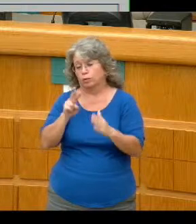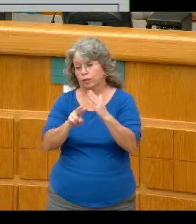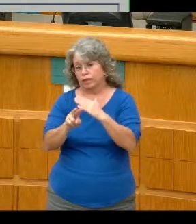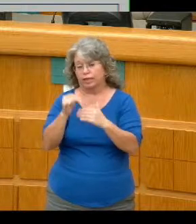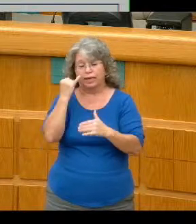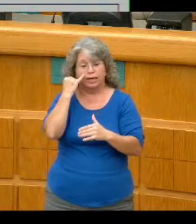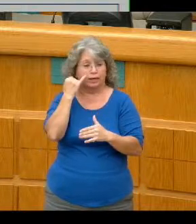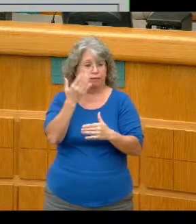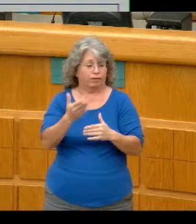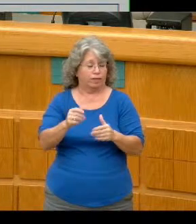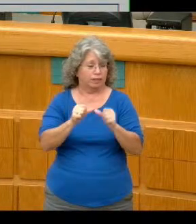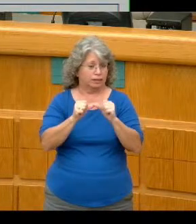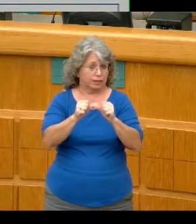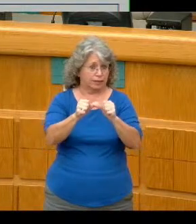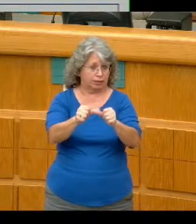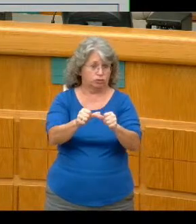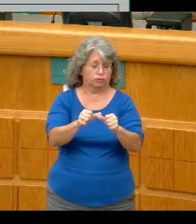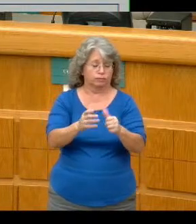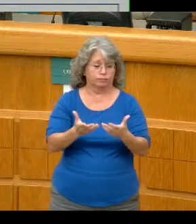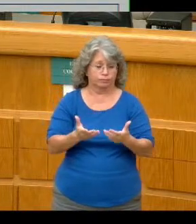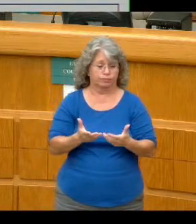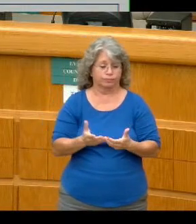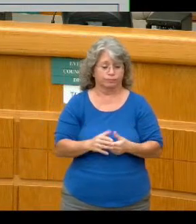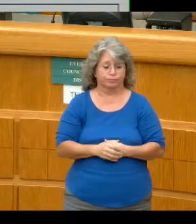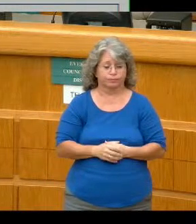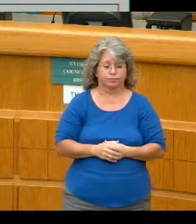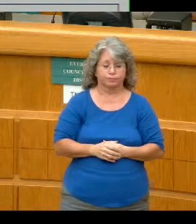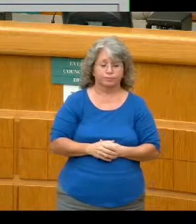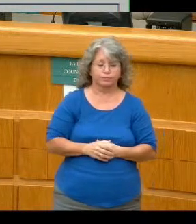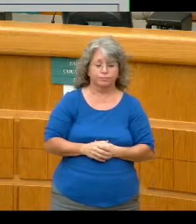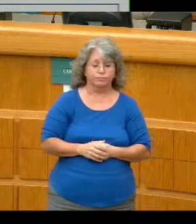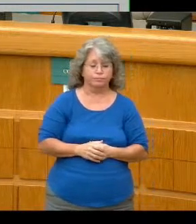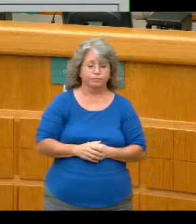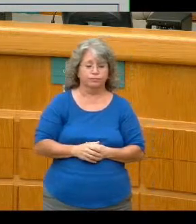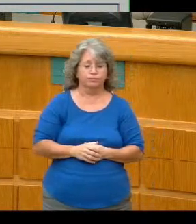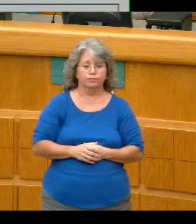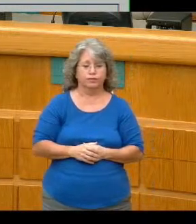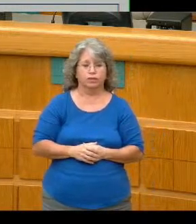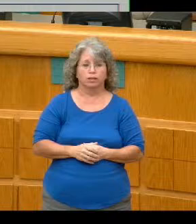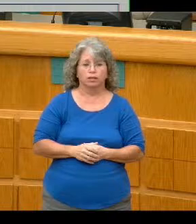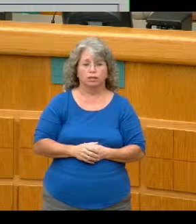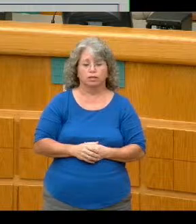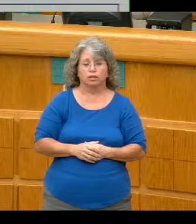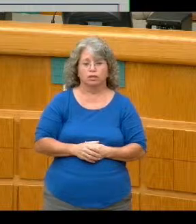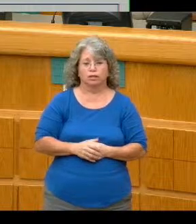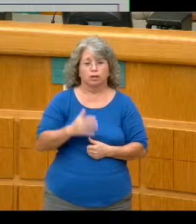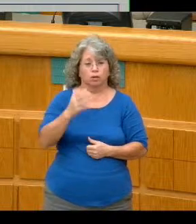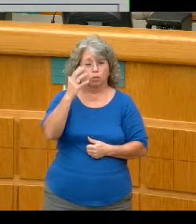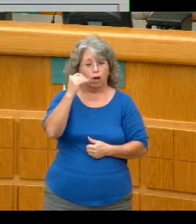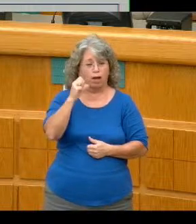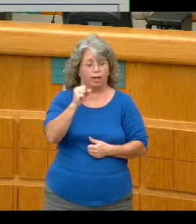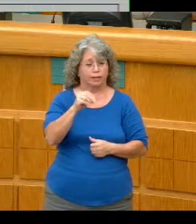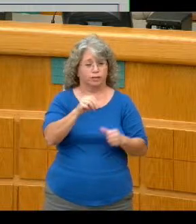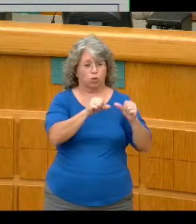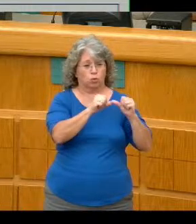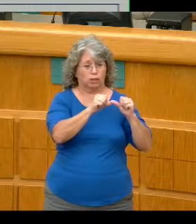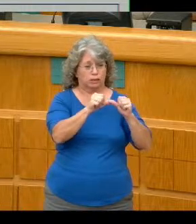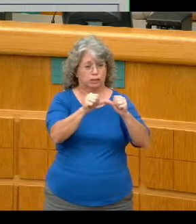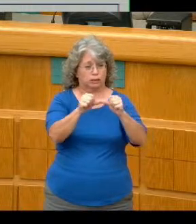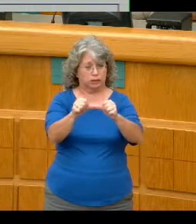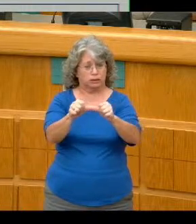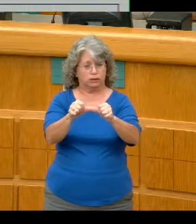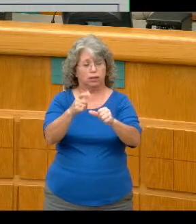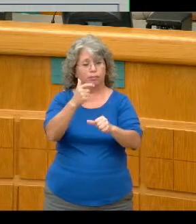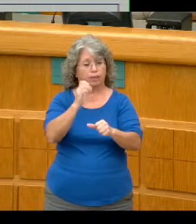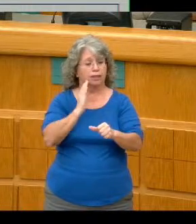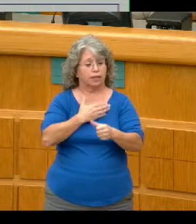with COVID, as long as things continue on the same track. Now, what will cause this to change? The reason why it's been so